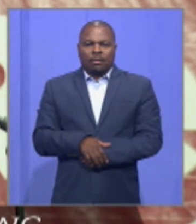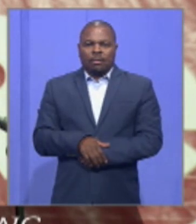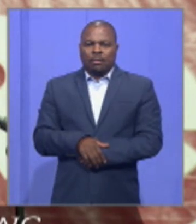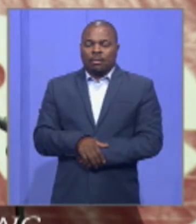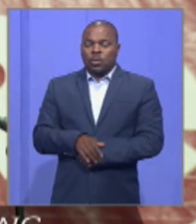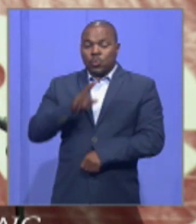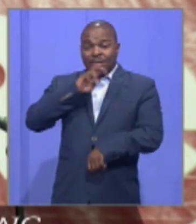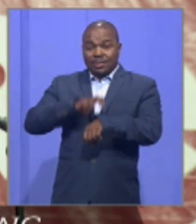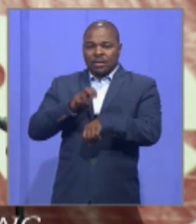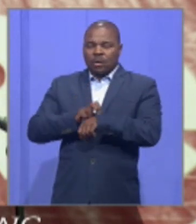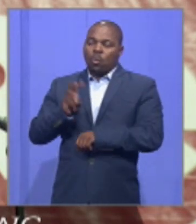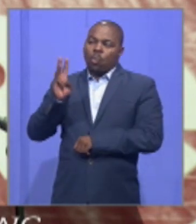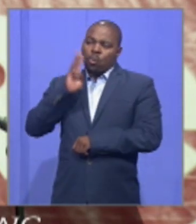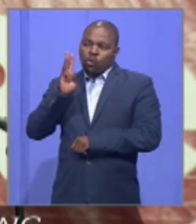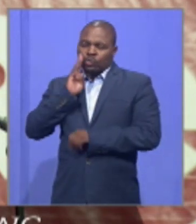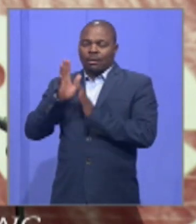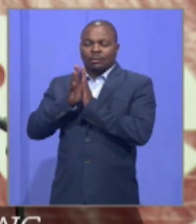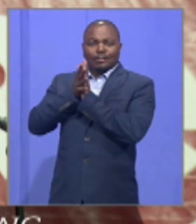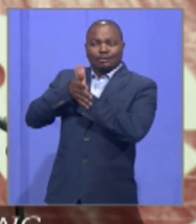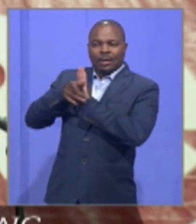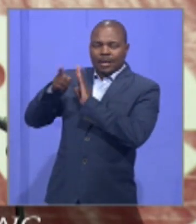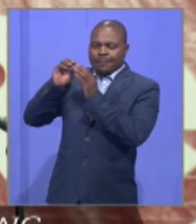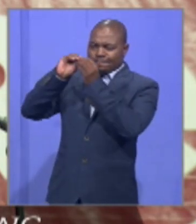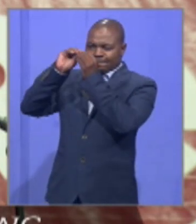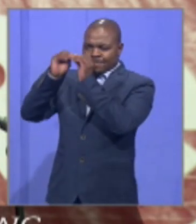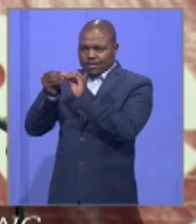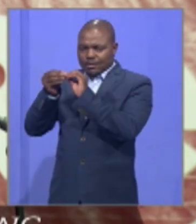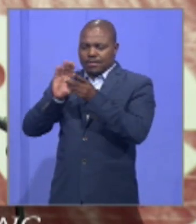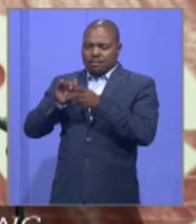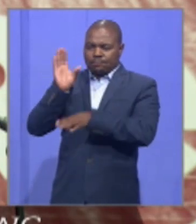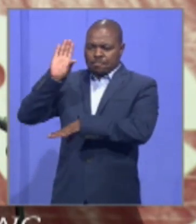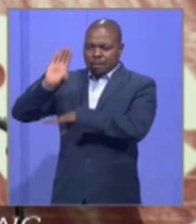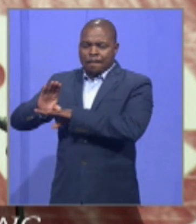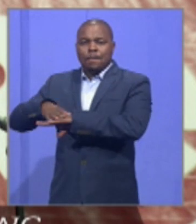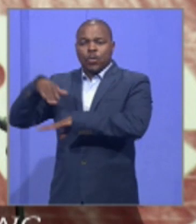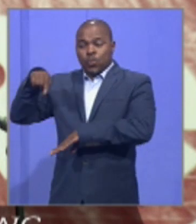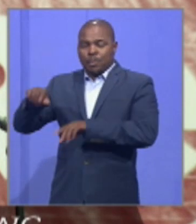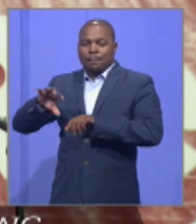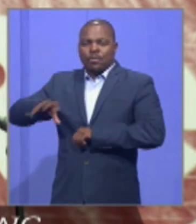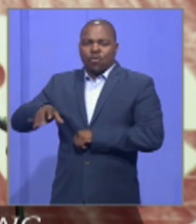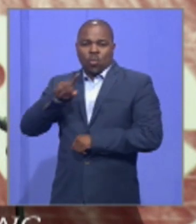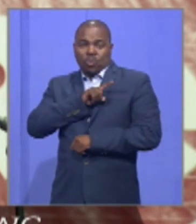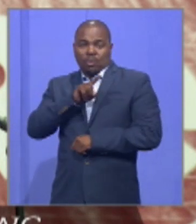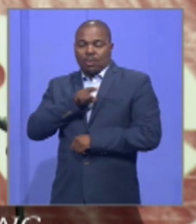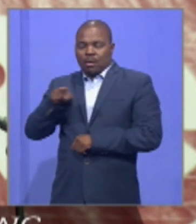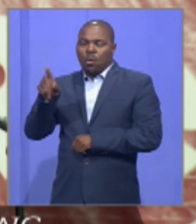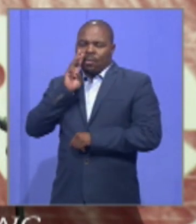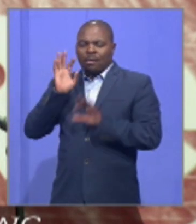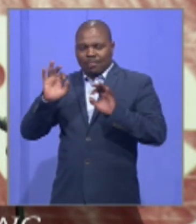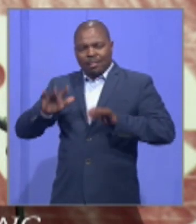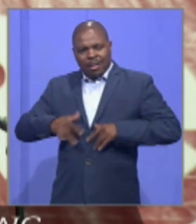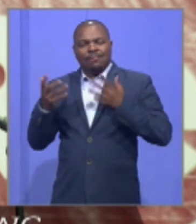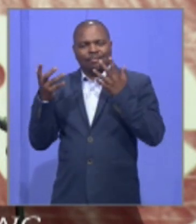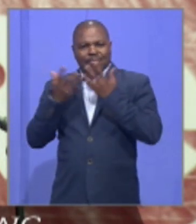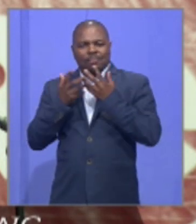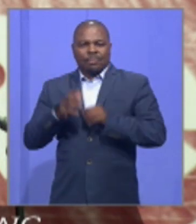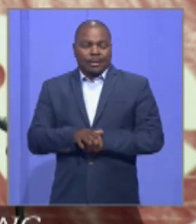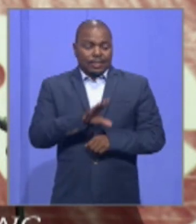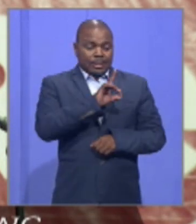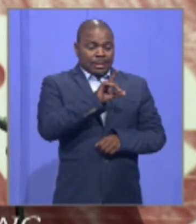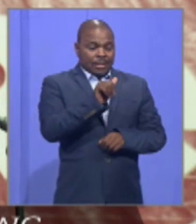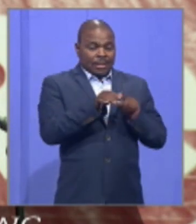invest in a water infrastructure in this province because water is life and the DA